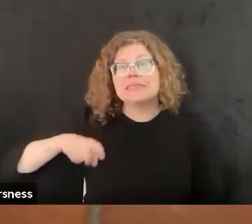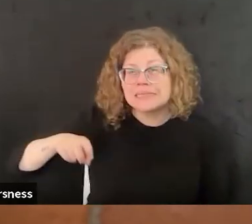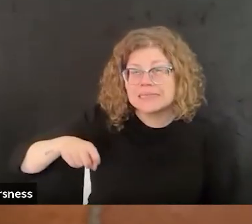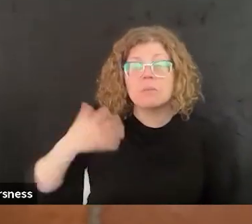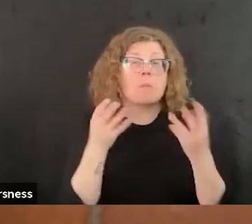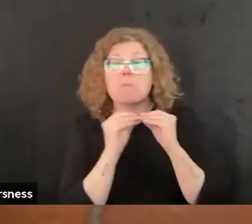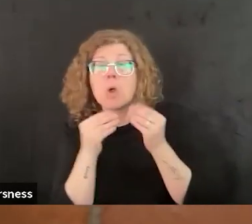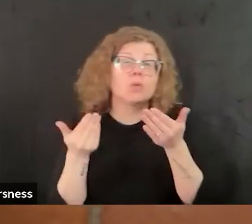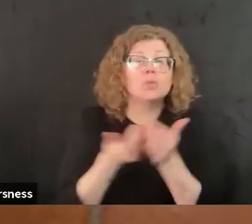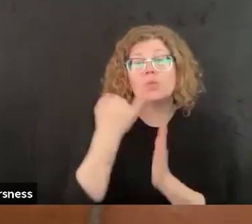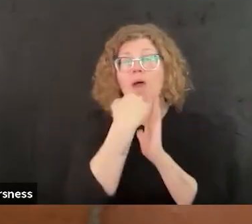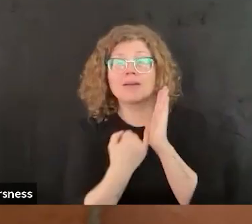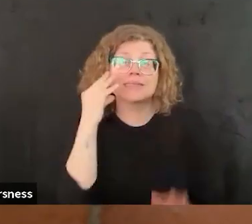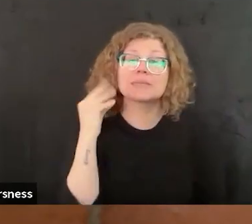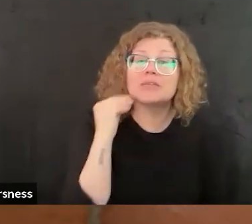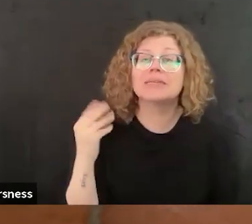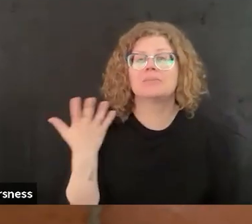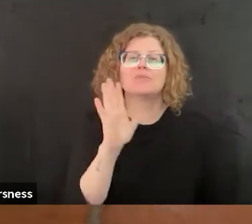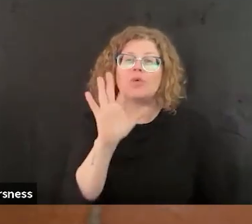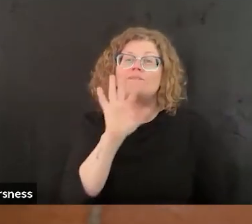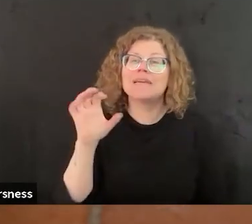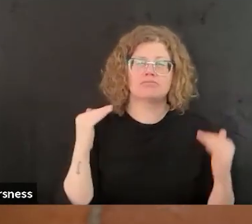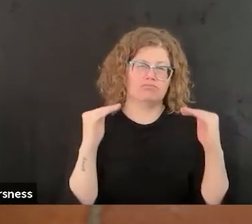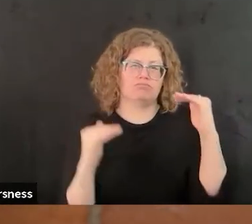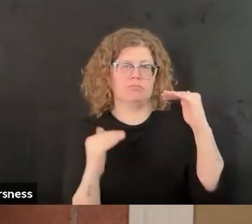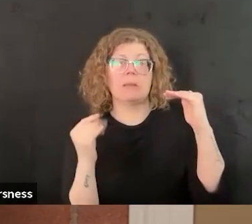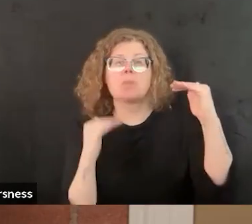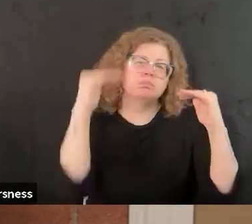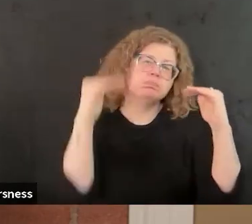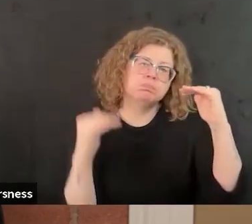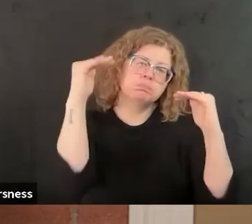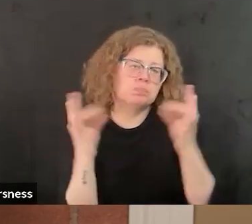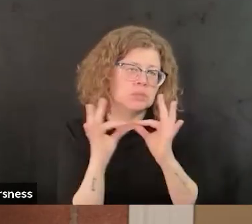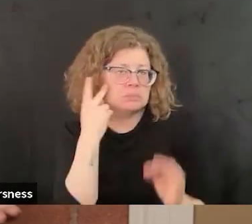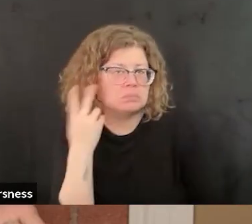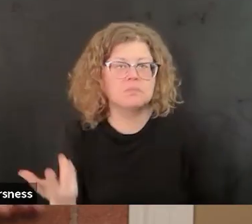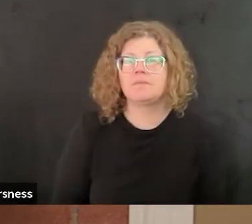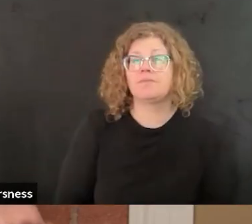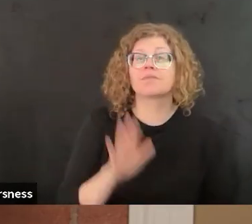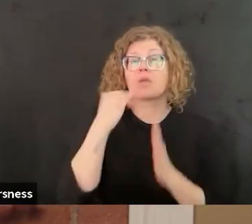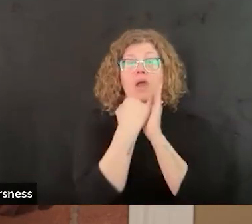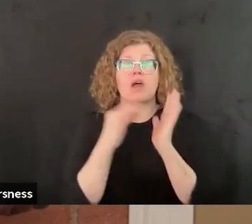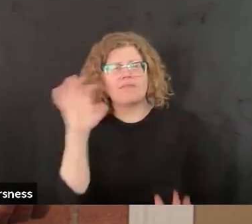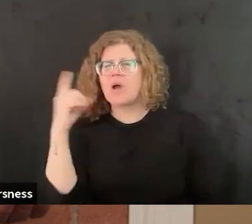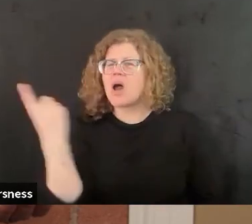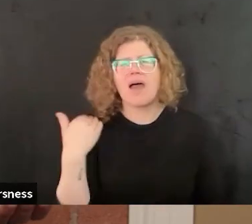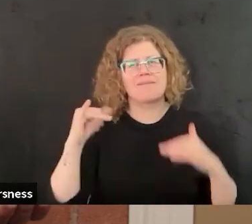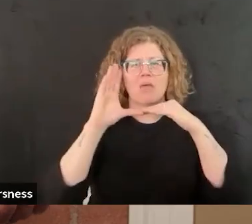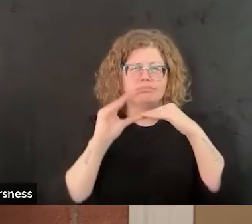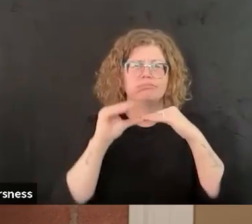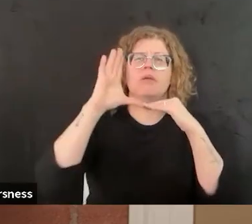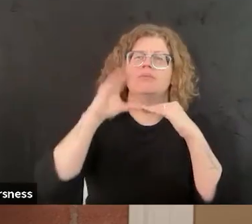to come. If you're more emerging, you might have your artist fees on the lower side. Your artist fees are also a malleable amount within